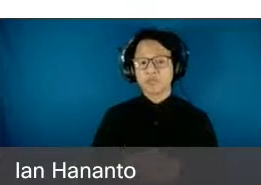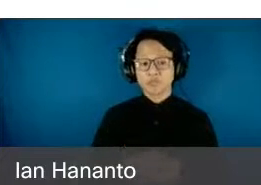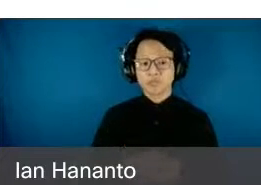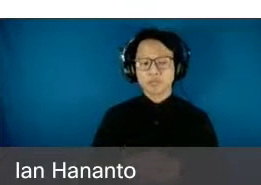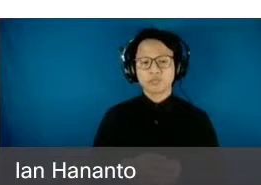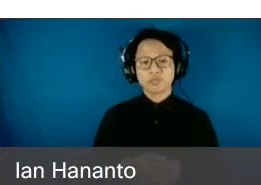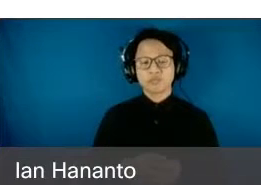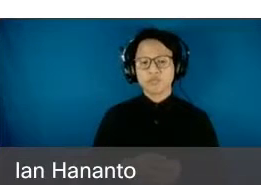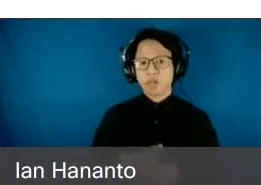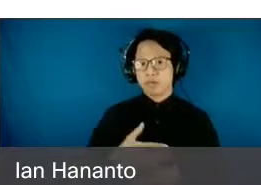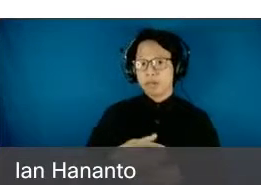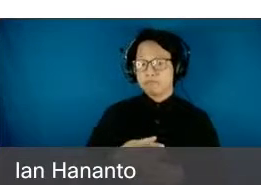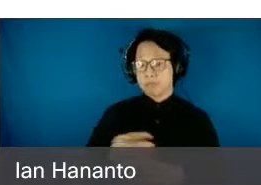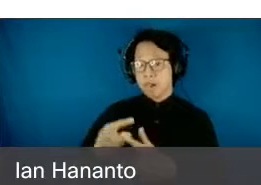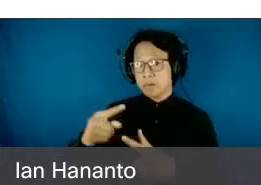our first,